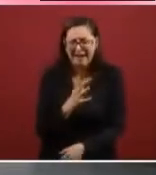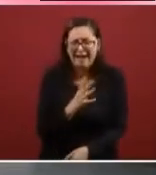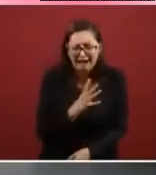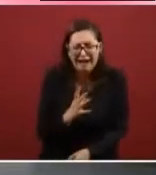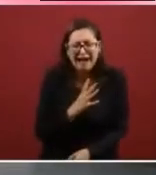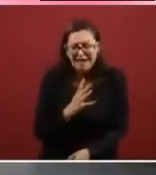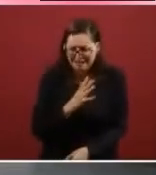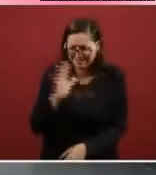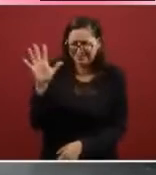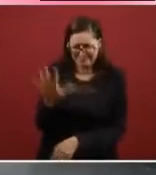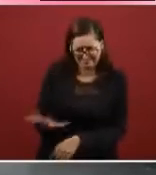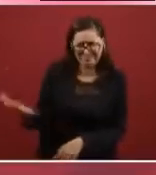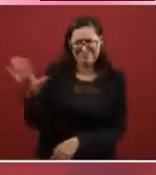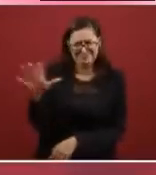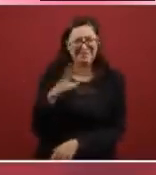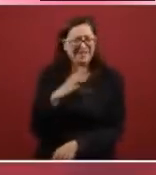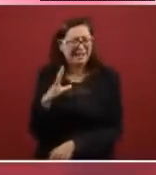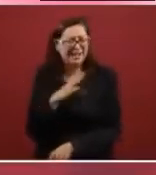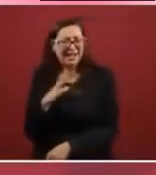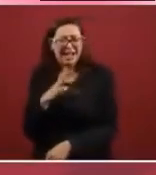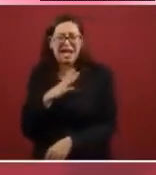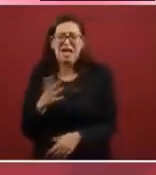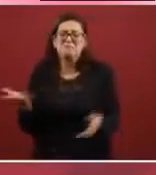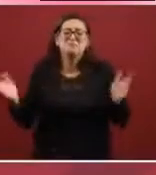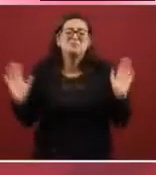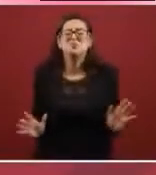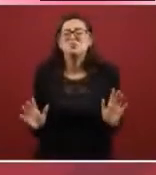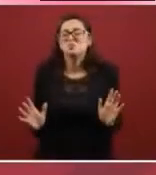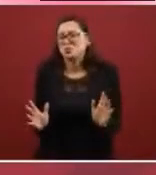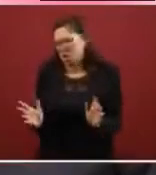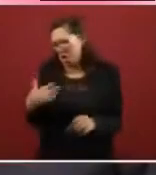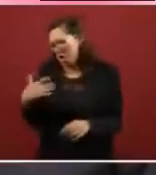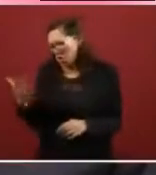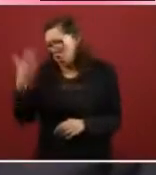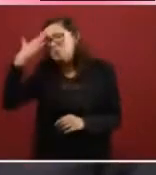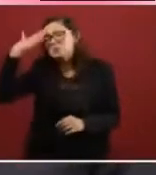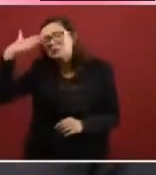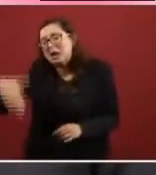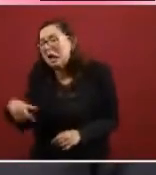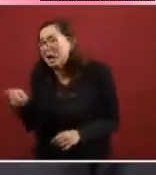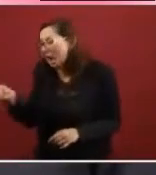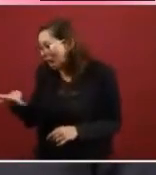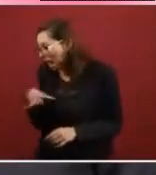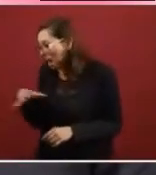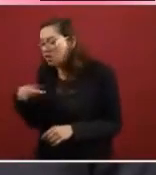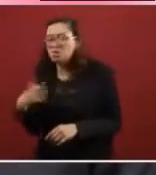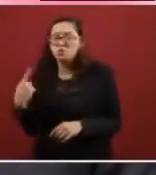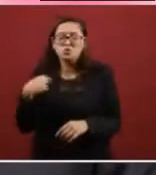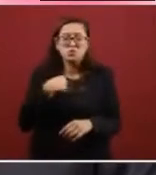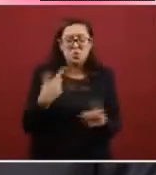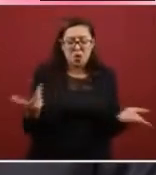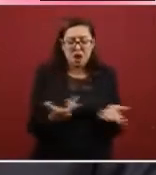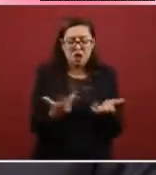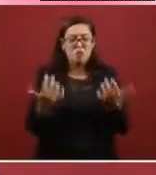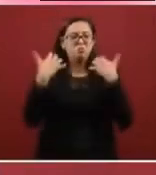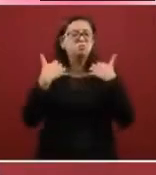done in ISMO. Esto lo hago this I do para este